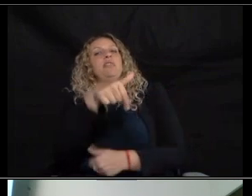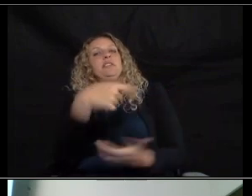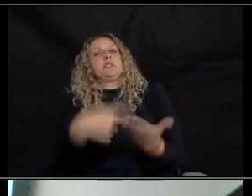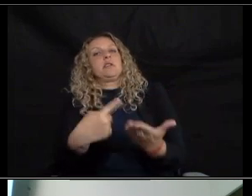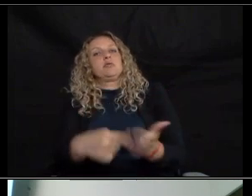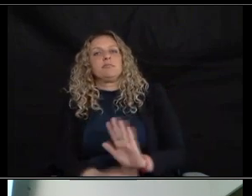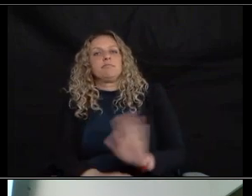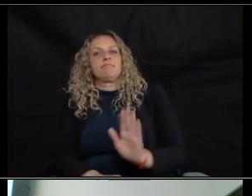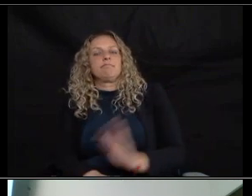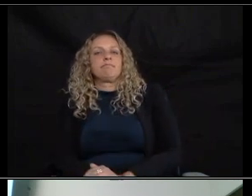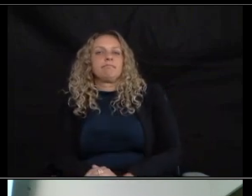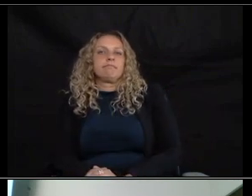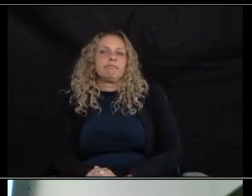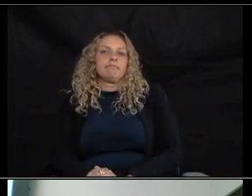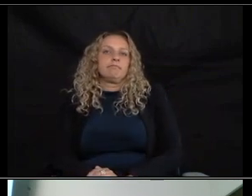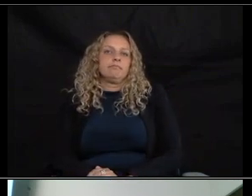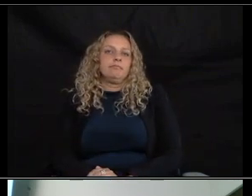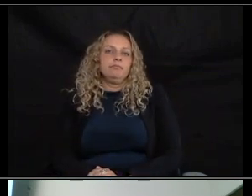discussion.